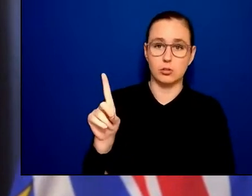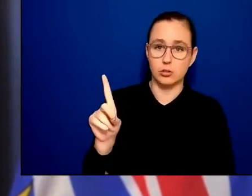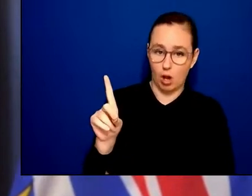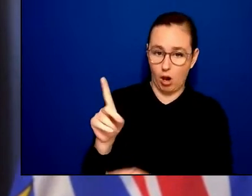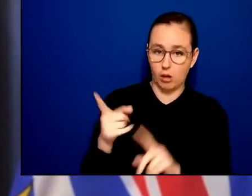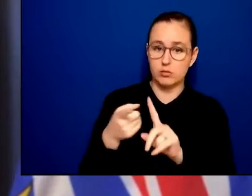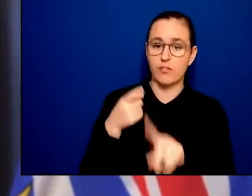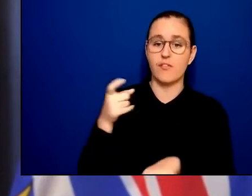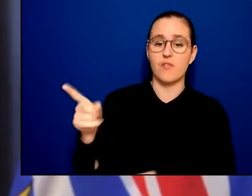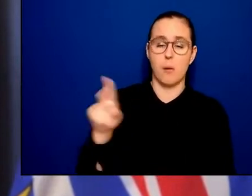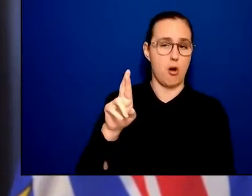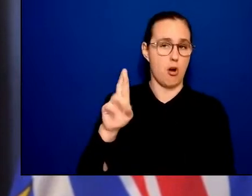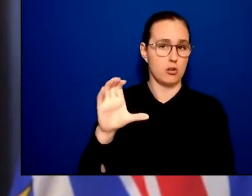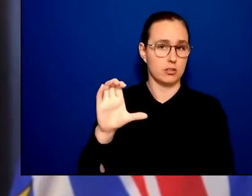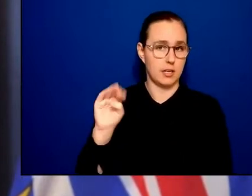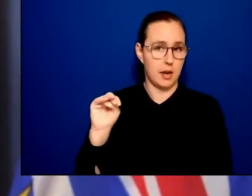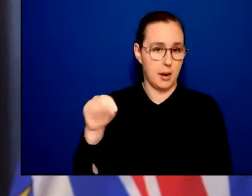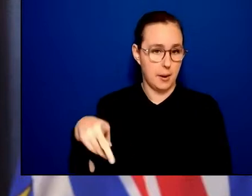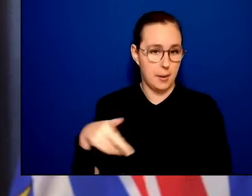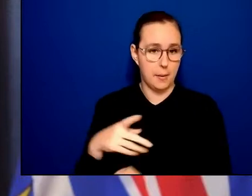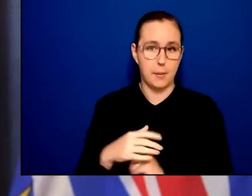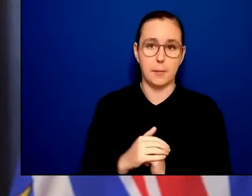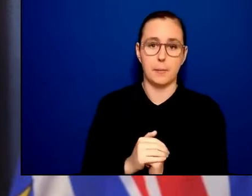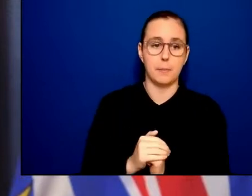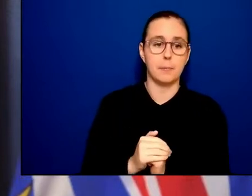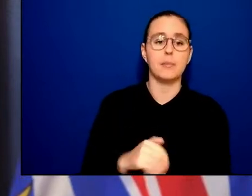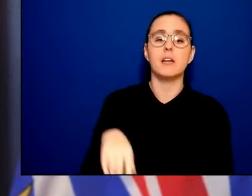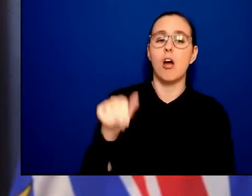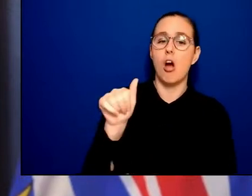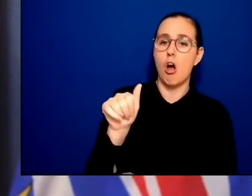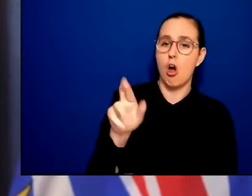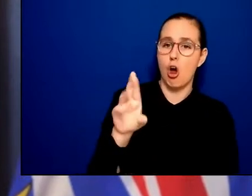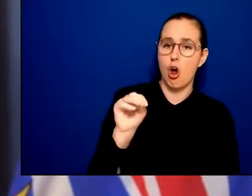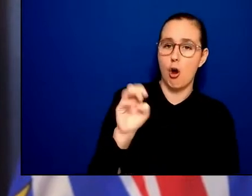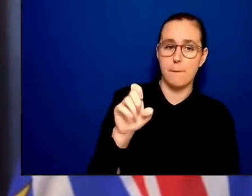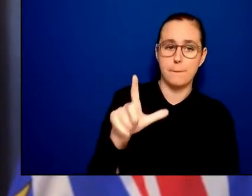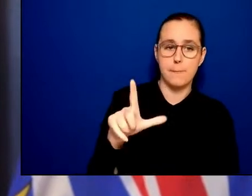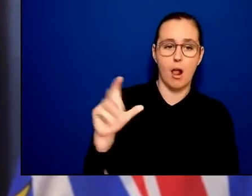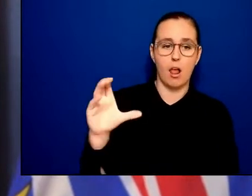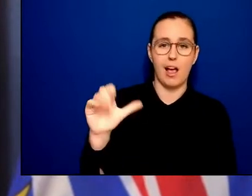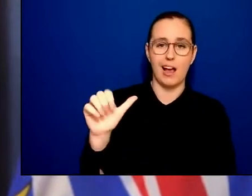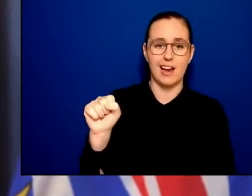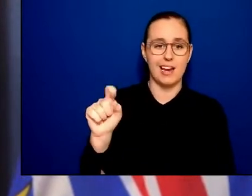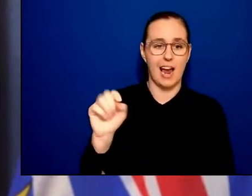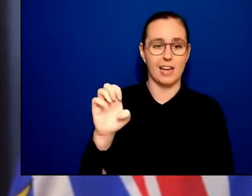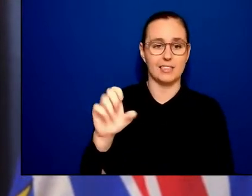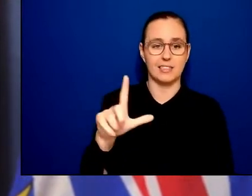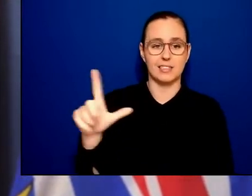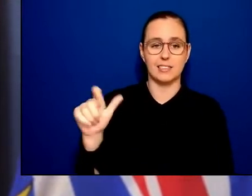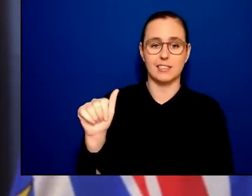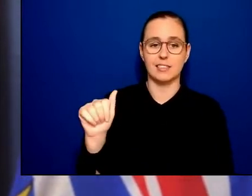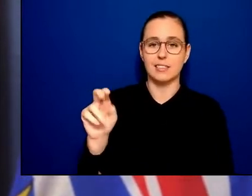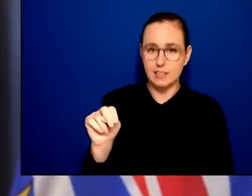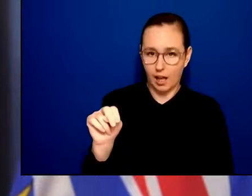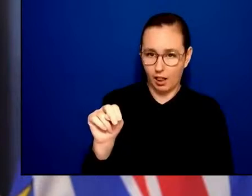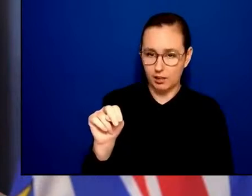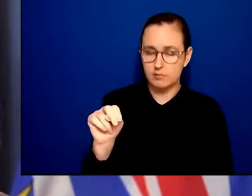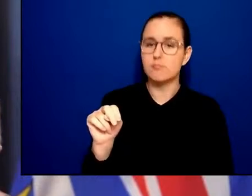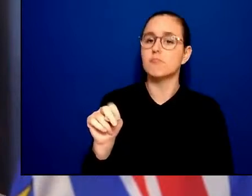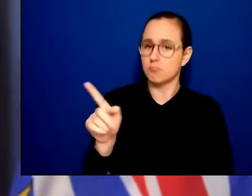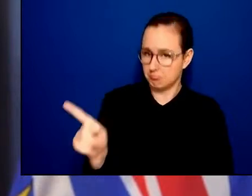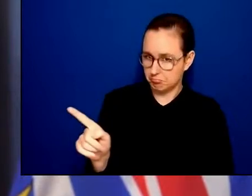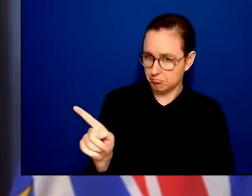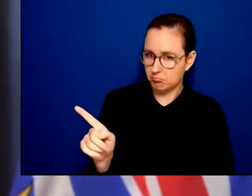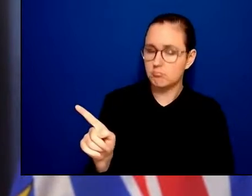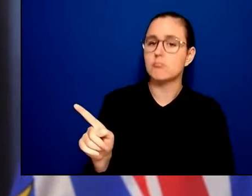reminder to media on the line, please press *1 to enter the queue. You will be limited to one question and one follow-up. With that, I'll turn